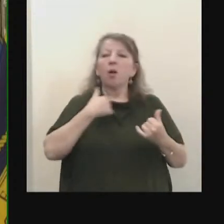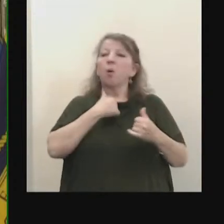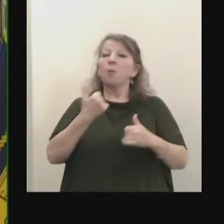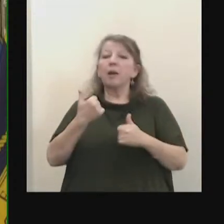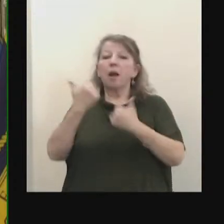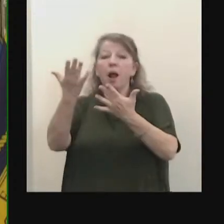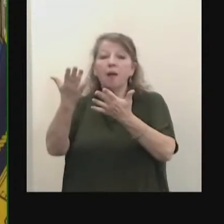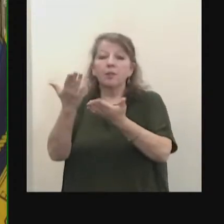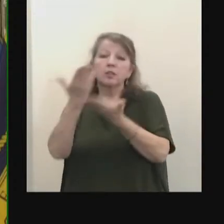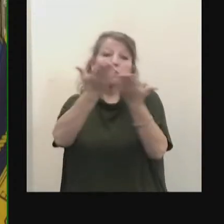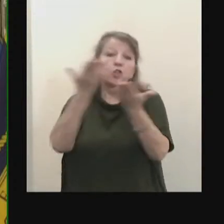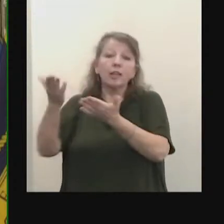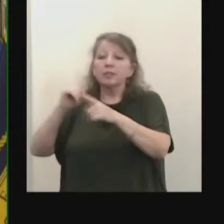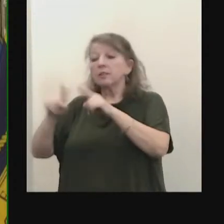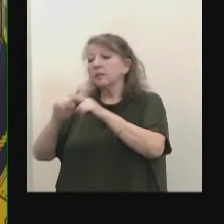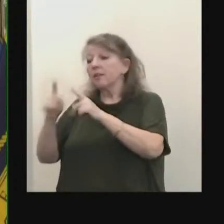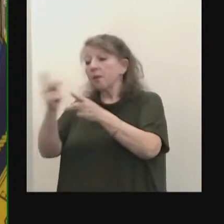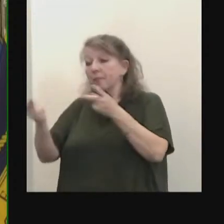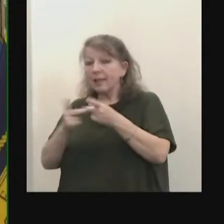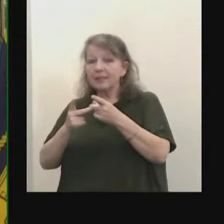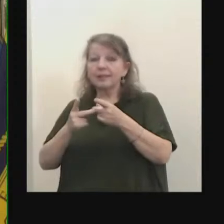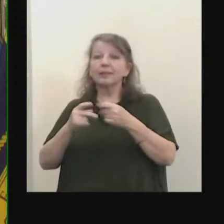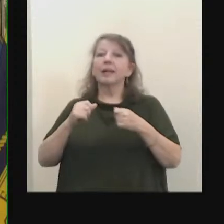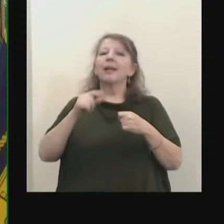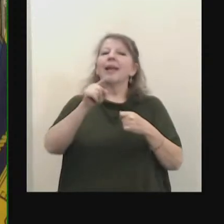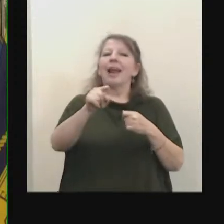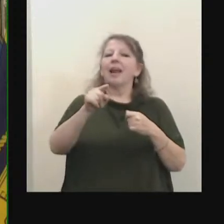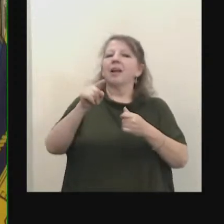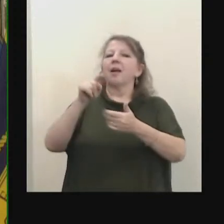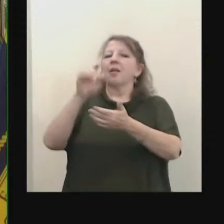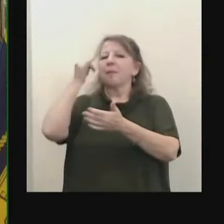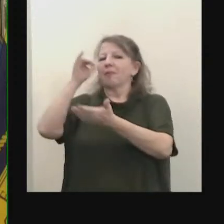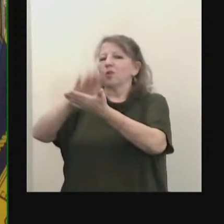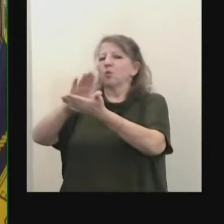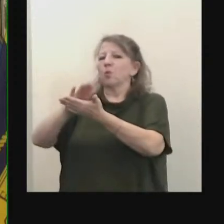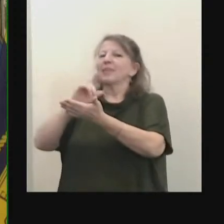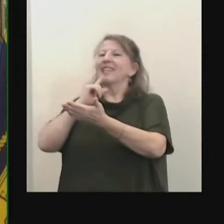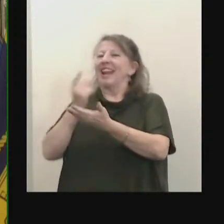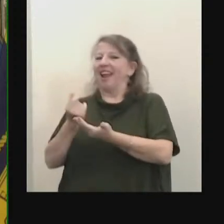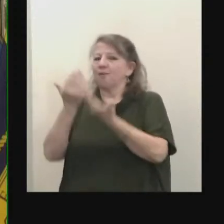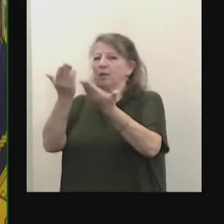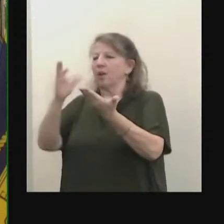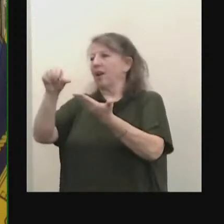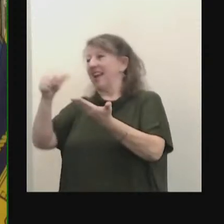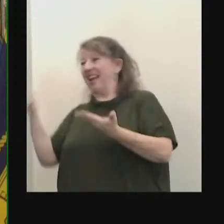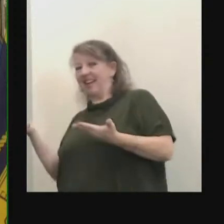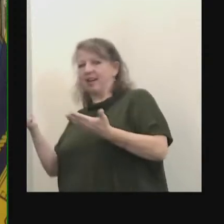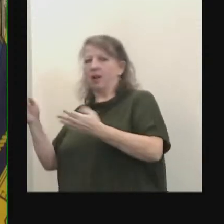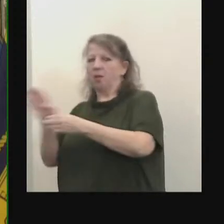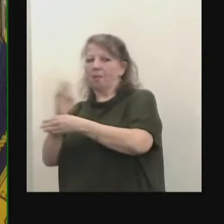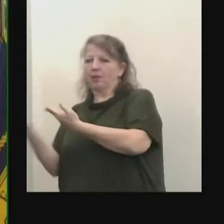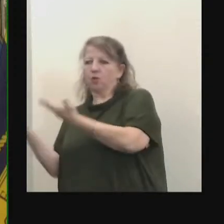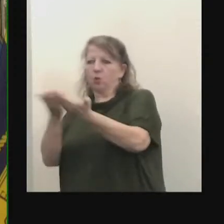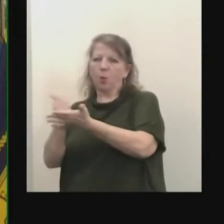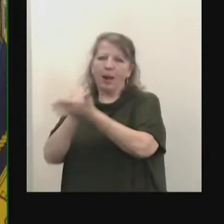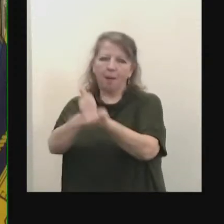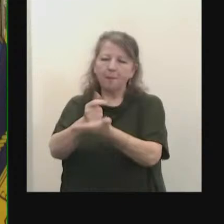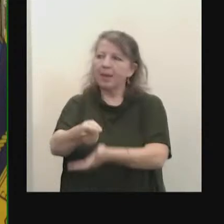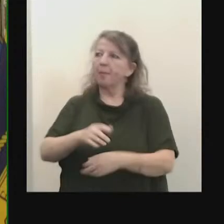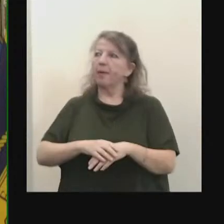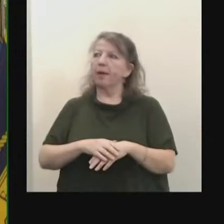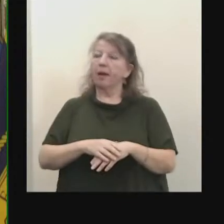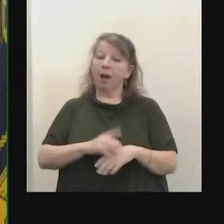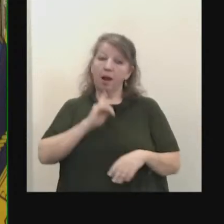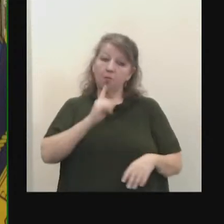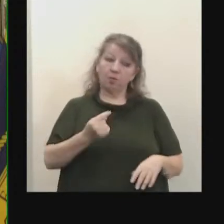there, and an additional party has been recommended to the Buffalo School District. I'm disappointed in any critique of the county coming from the Buffalo